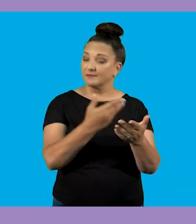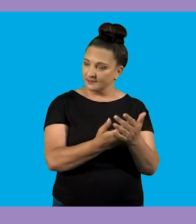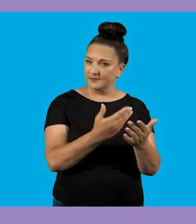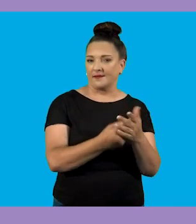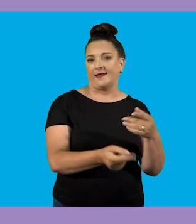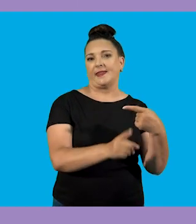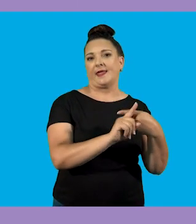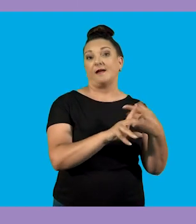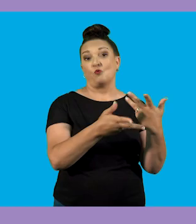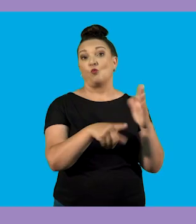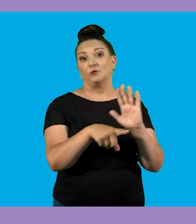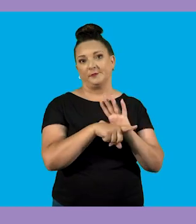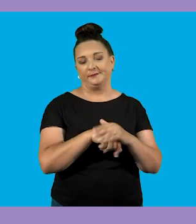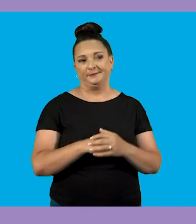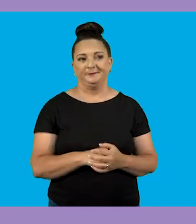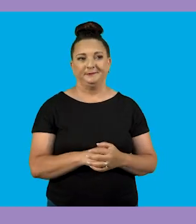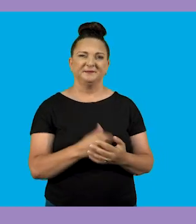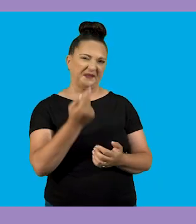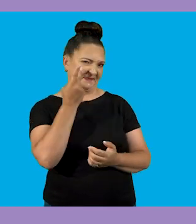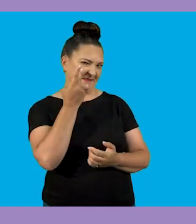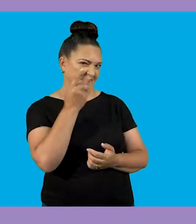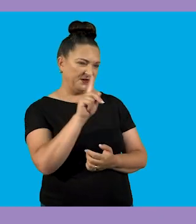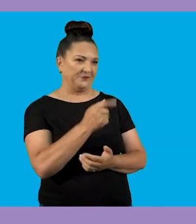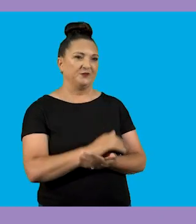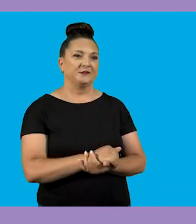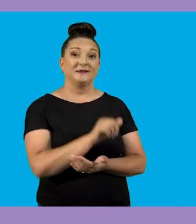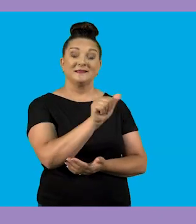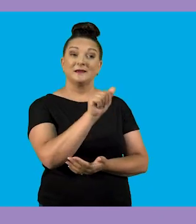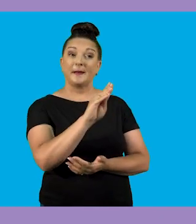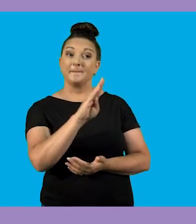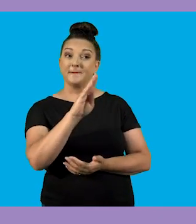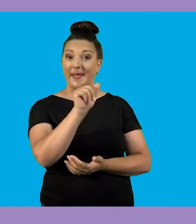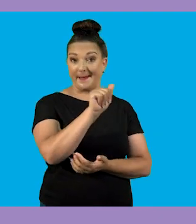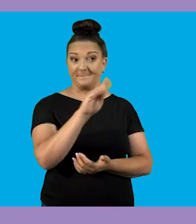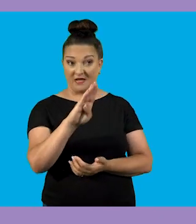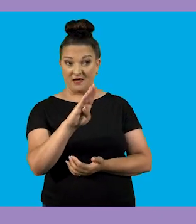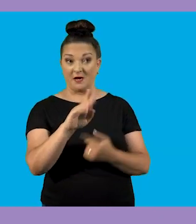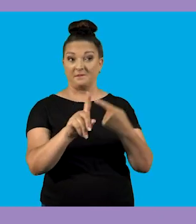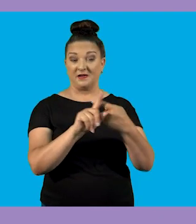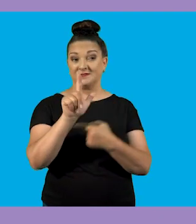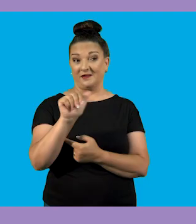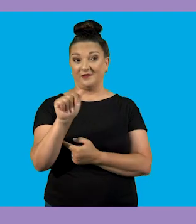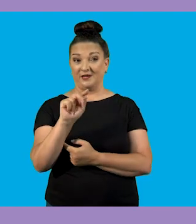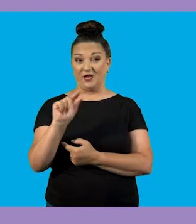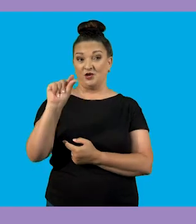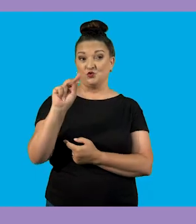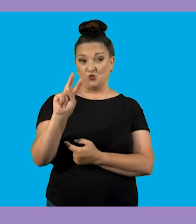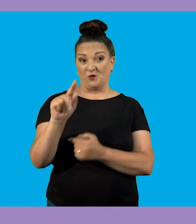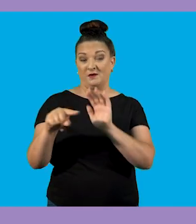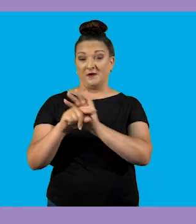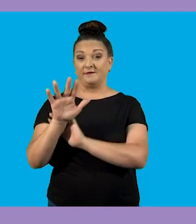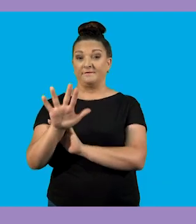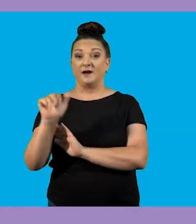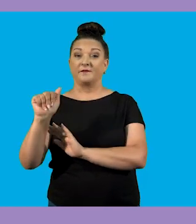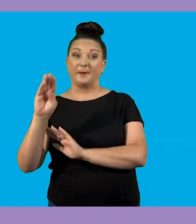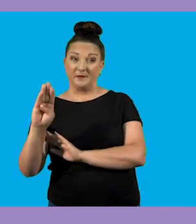able to add or subtract them. Let's look at the first one. We have 6ab plus 7a squared